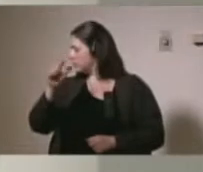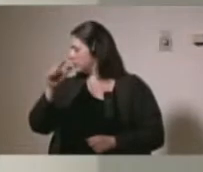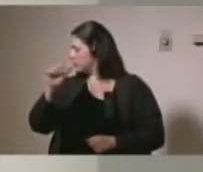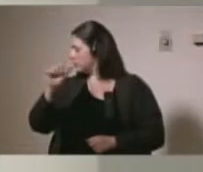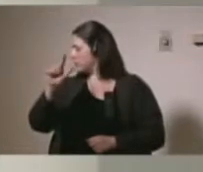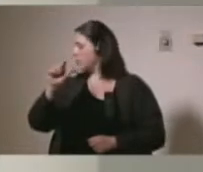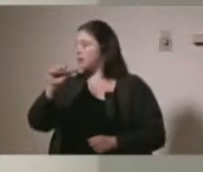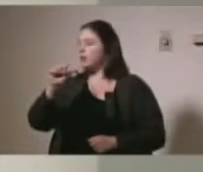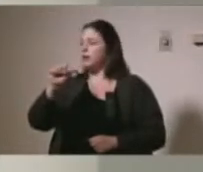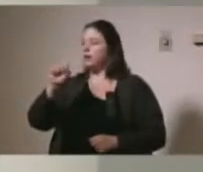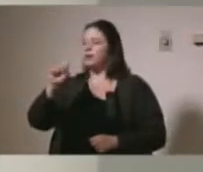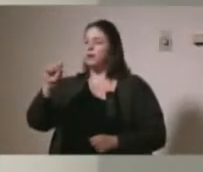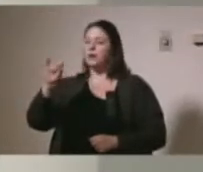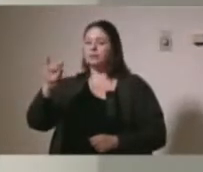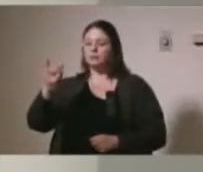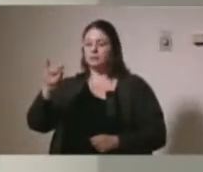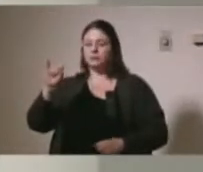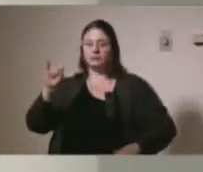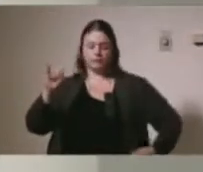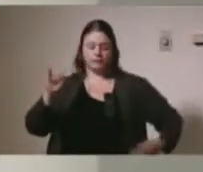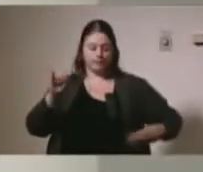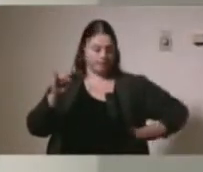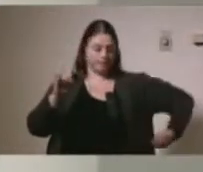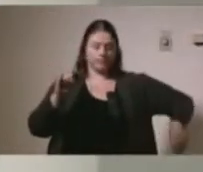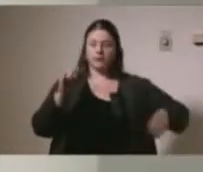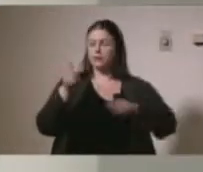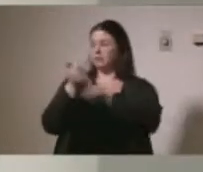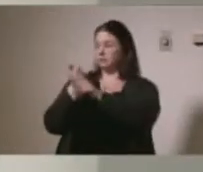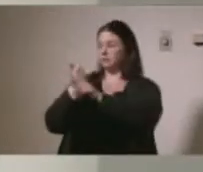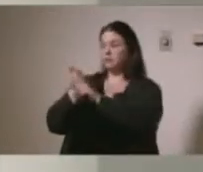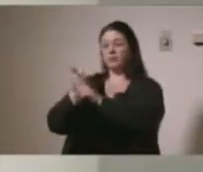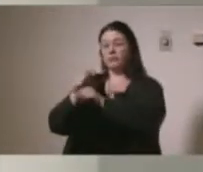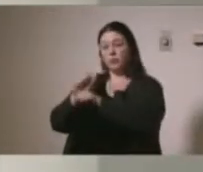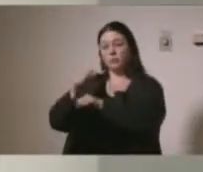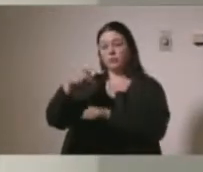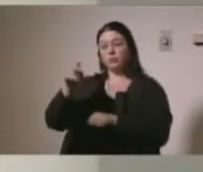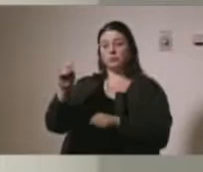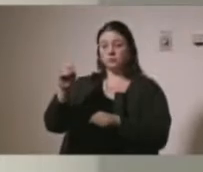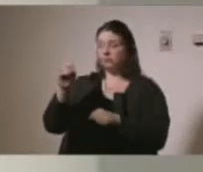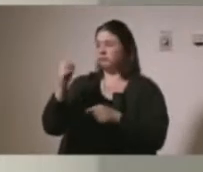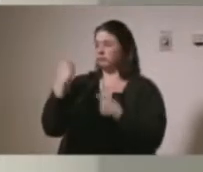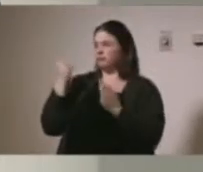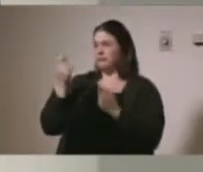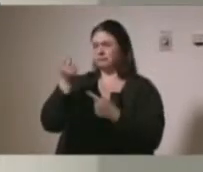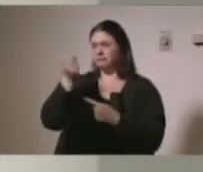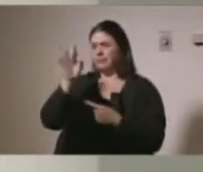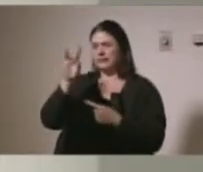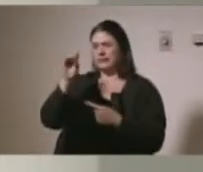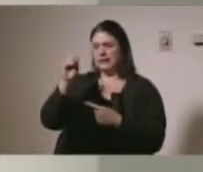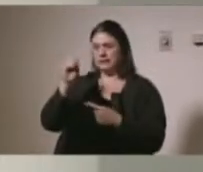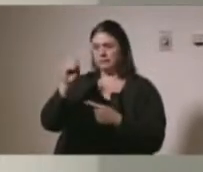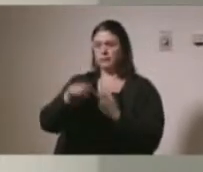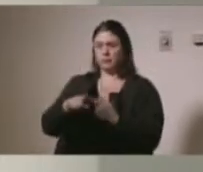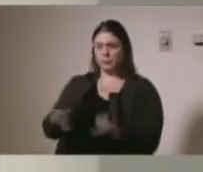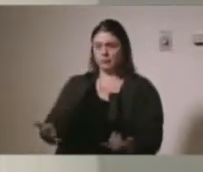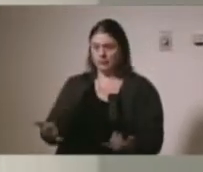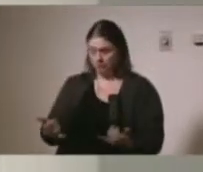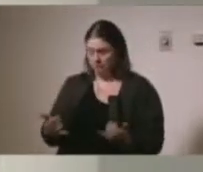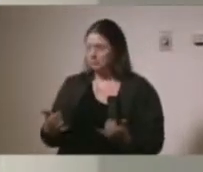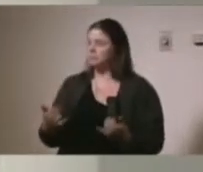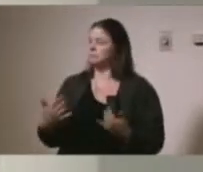who has been a postal worker since the 80s. So he